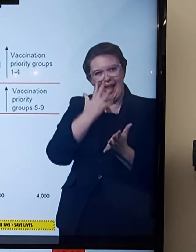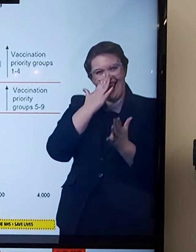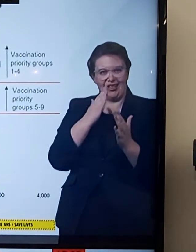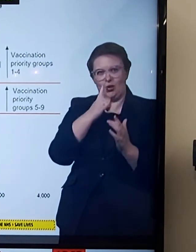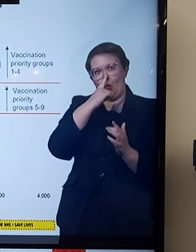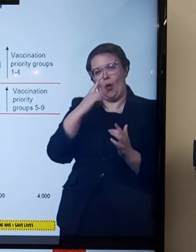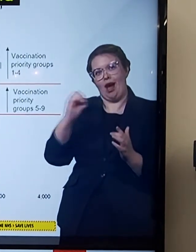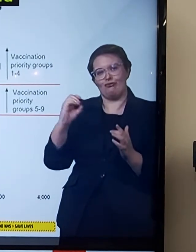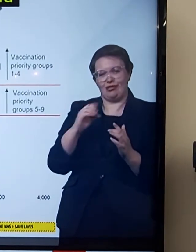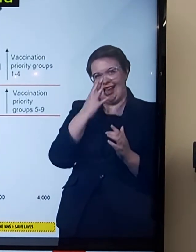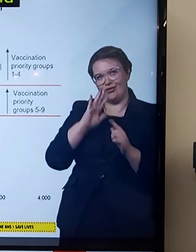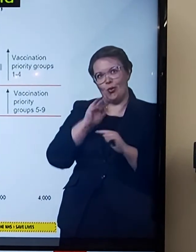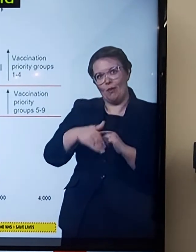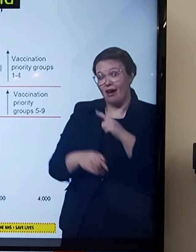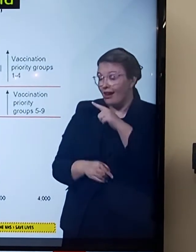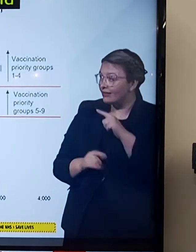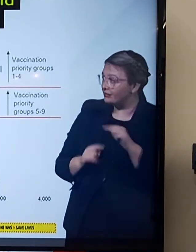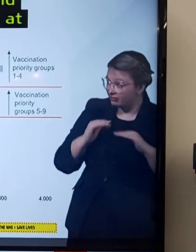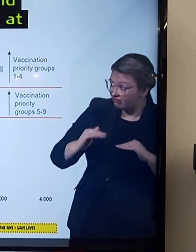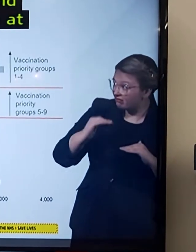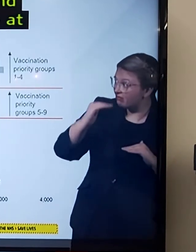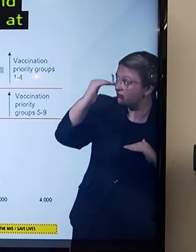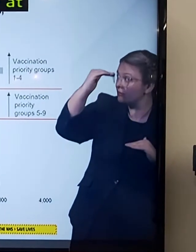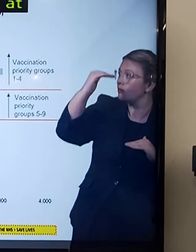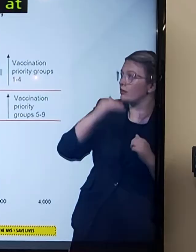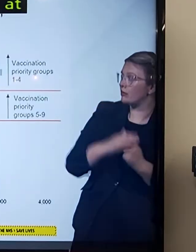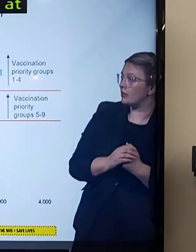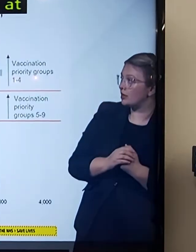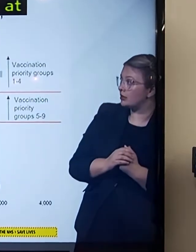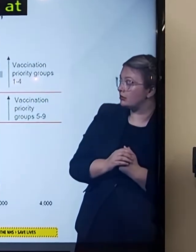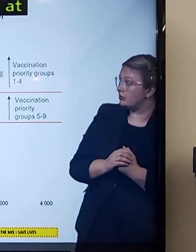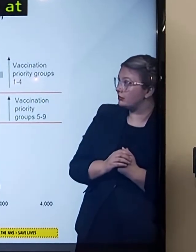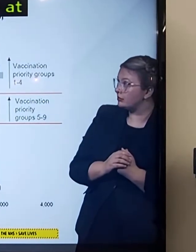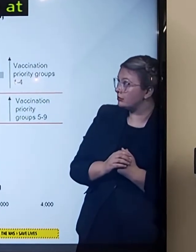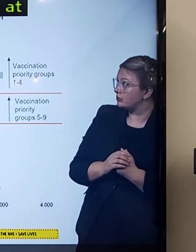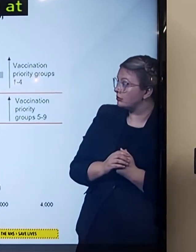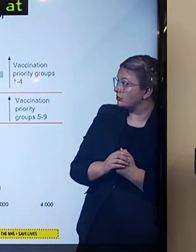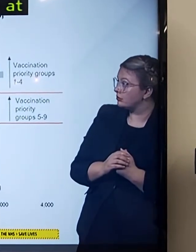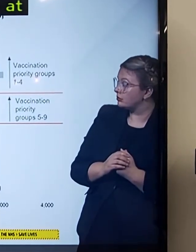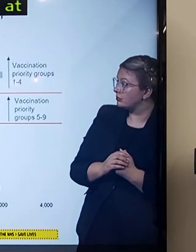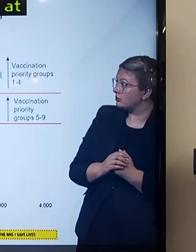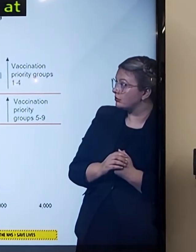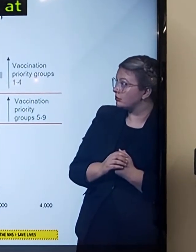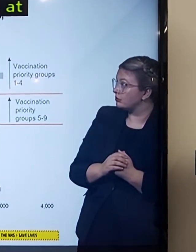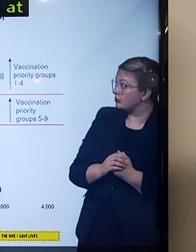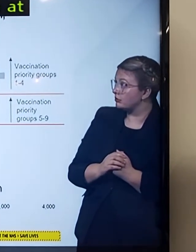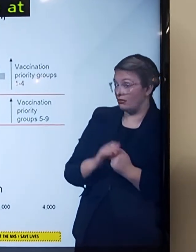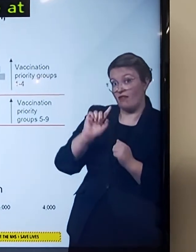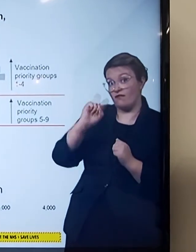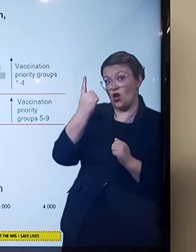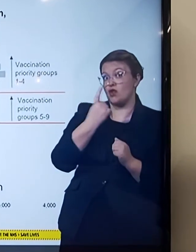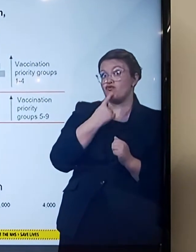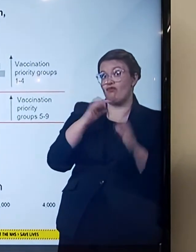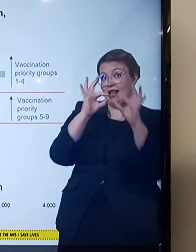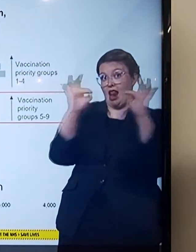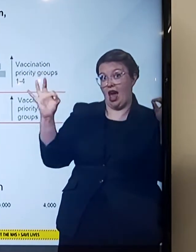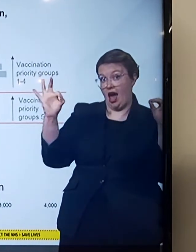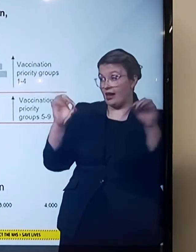you look at the first red line, that is the group of people down to the age of 70, including people in care homes, who